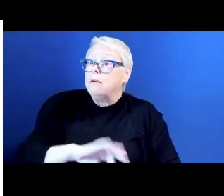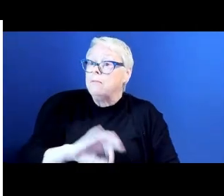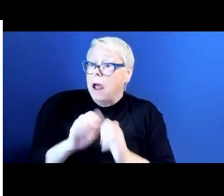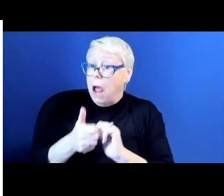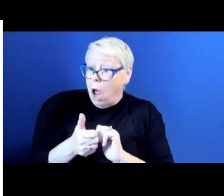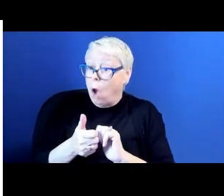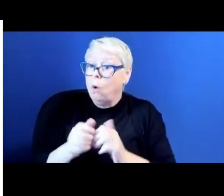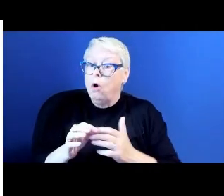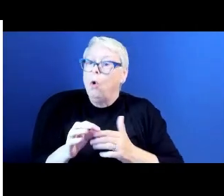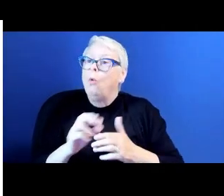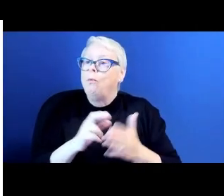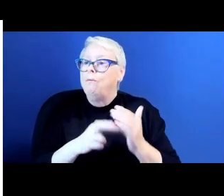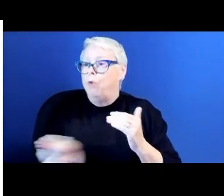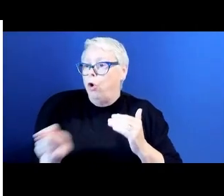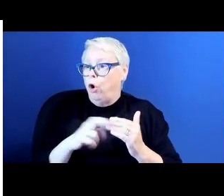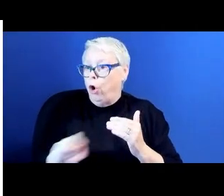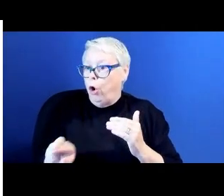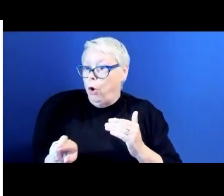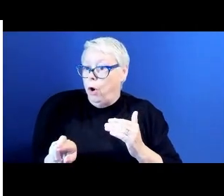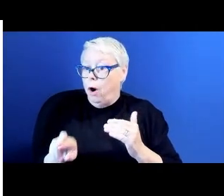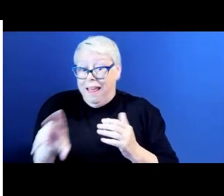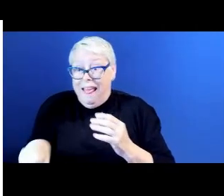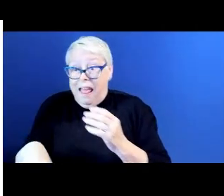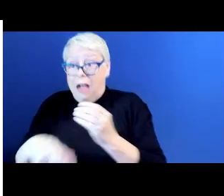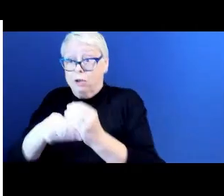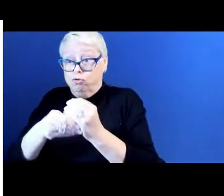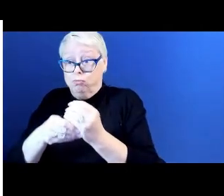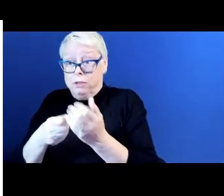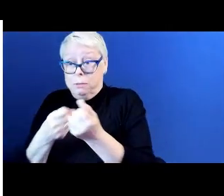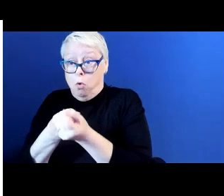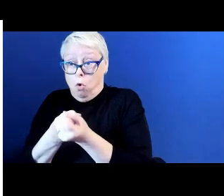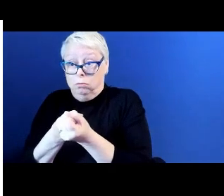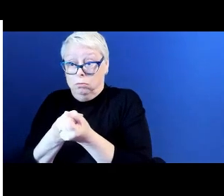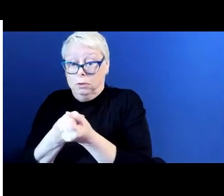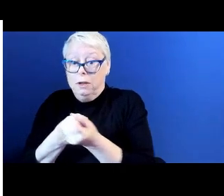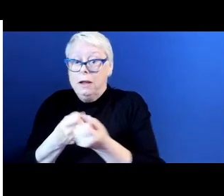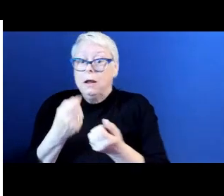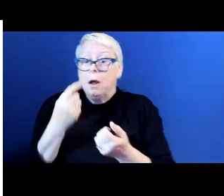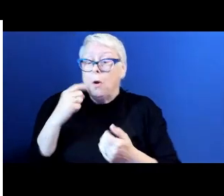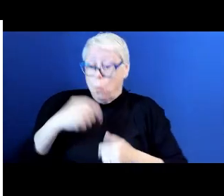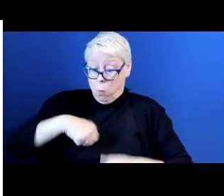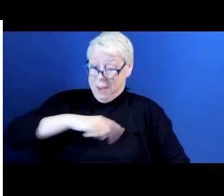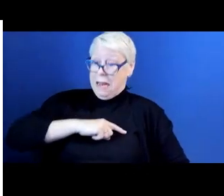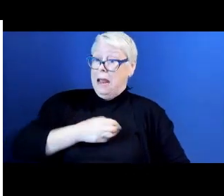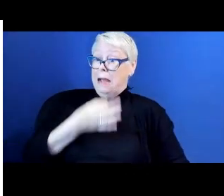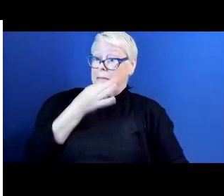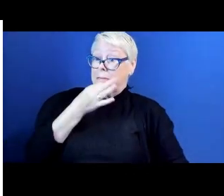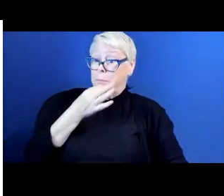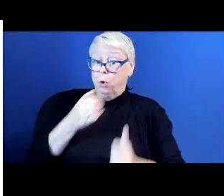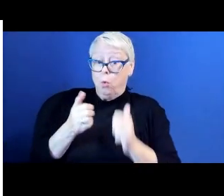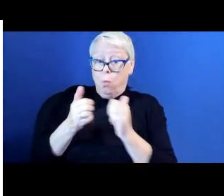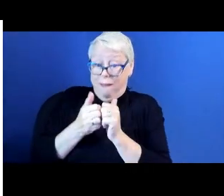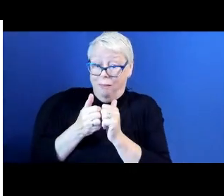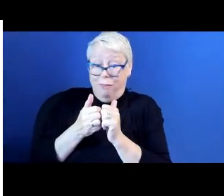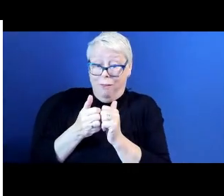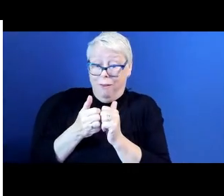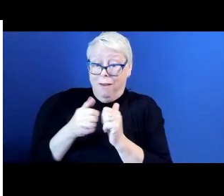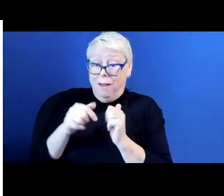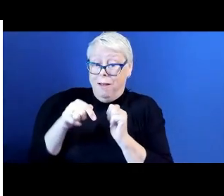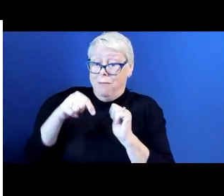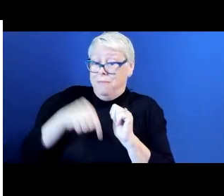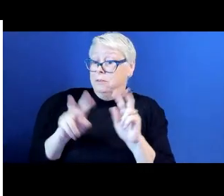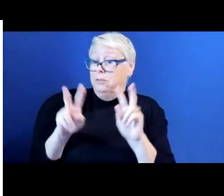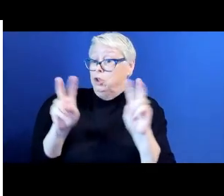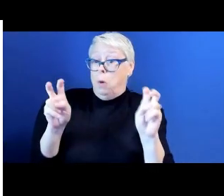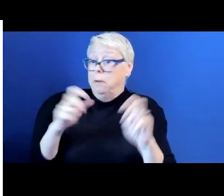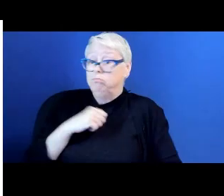additional support as required. As us today, we're not subject matter expertise, not the subject